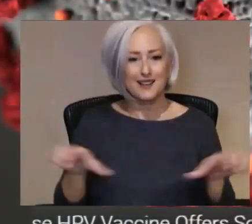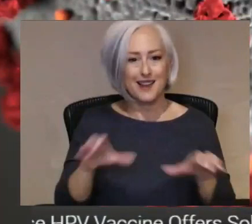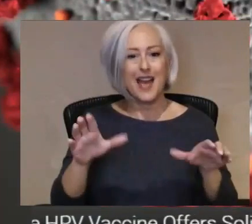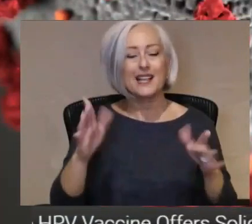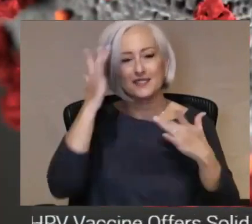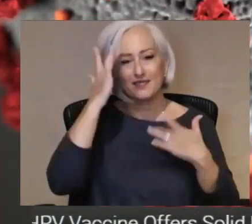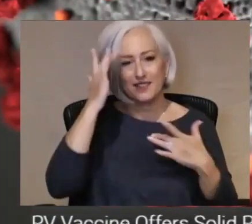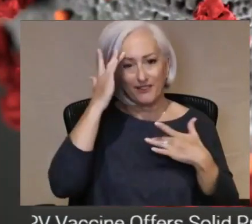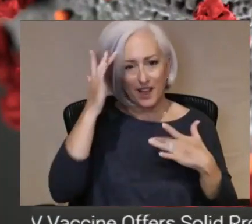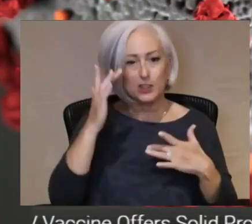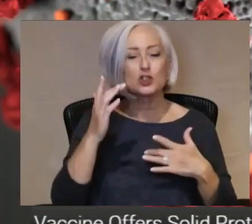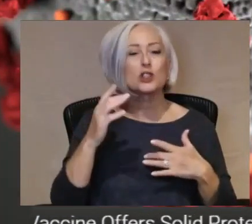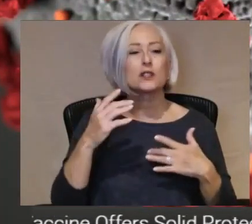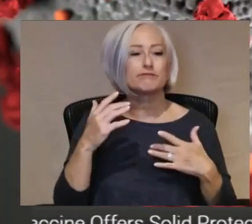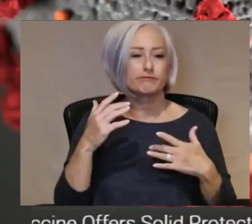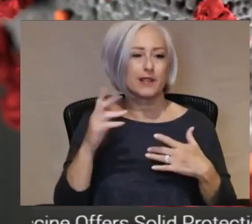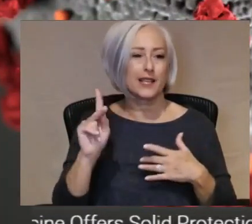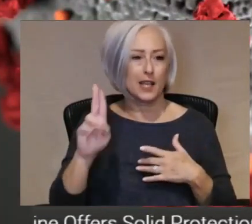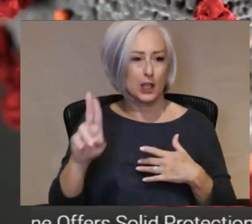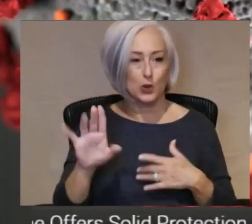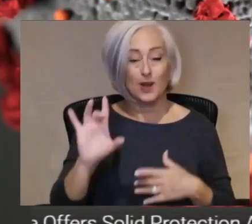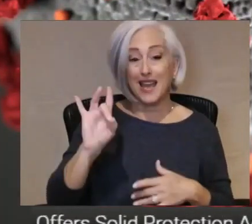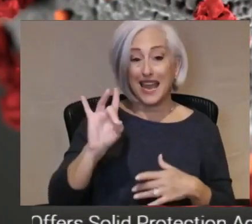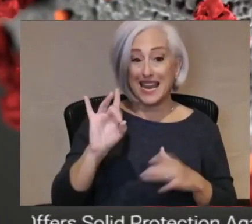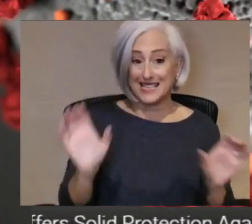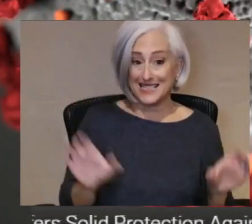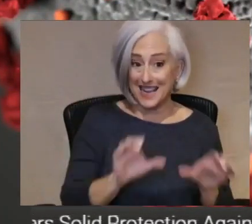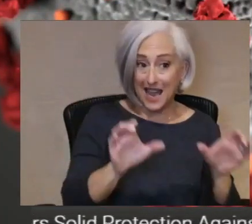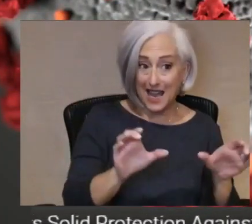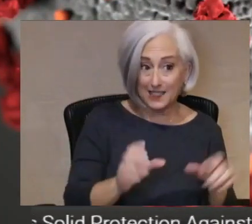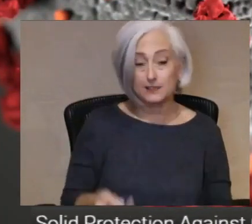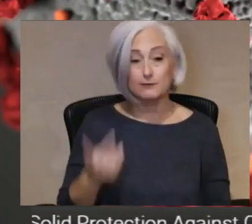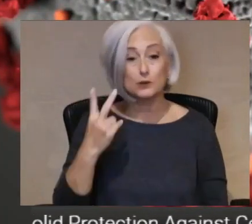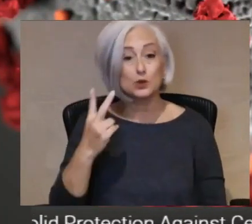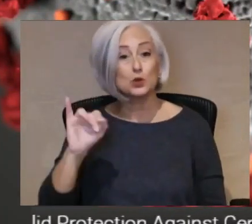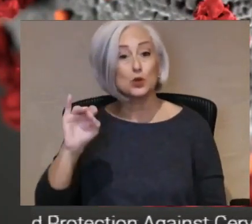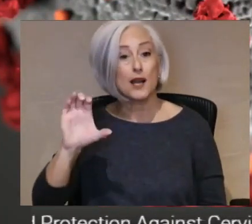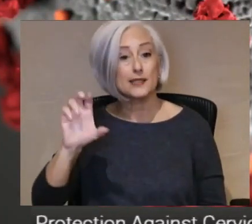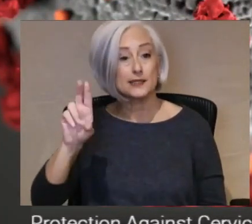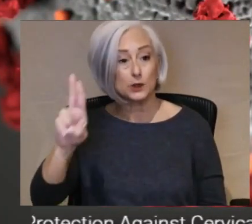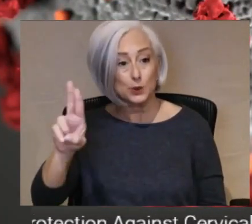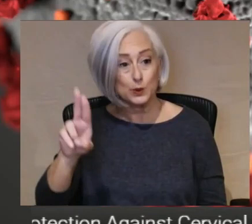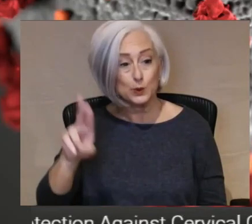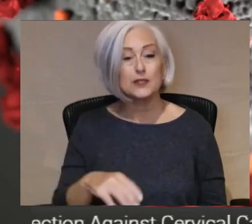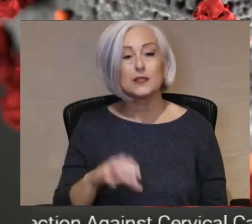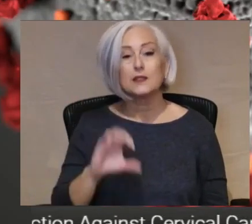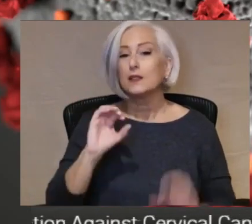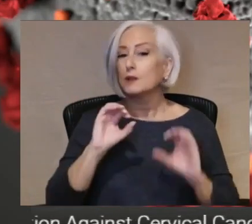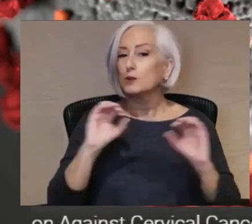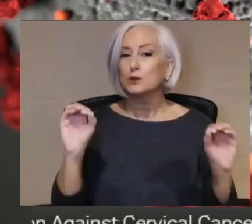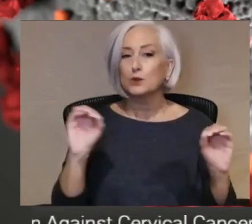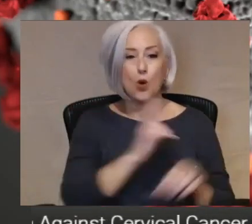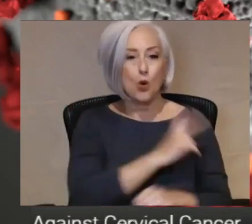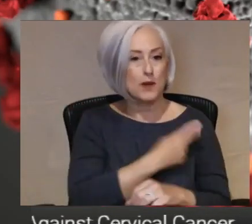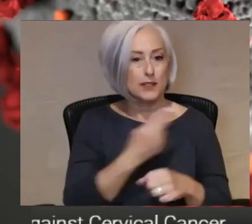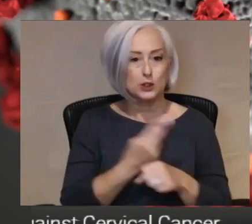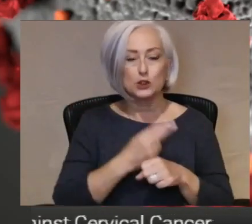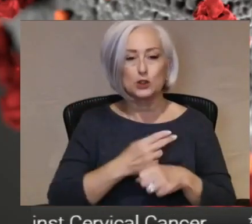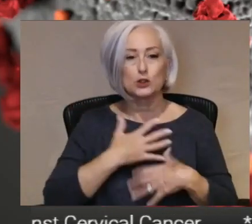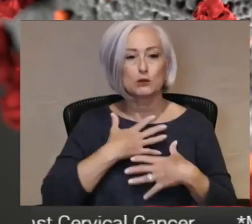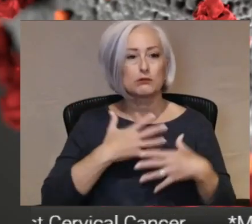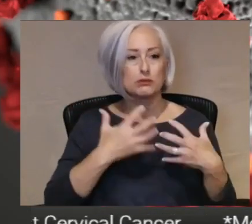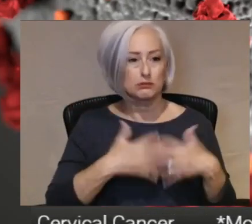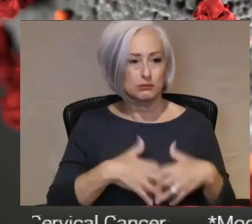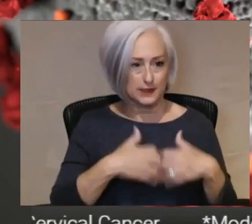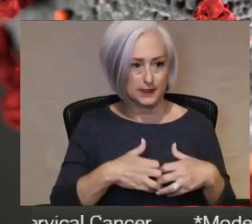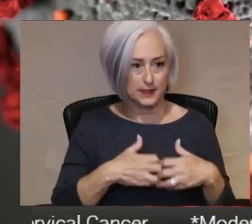digits. Right now, 8 active infections, 2 in the ICU, 0 on the ventilator, 14 in that recovery period. We've inched up just a little bit,